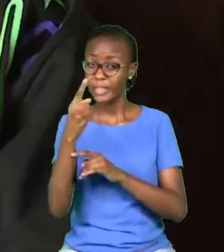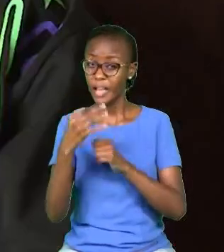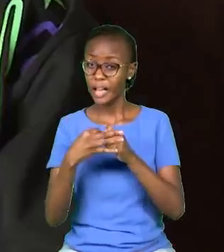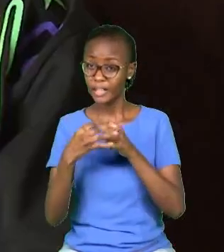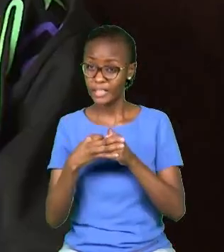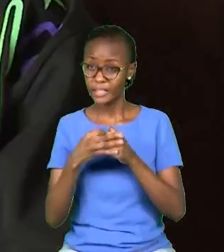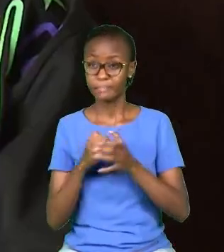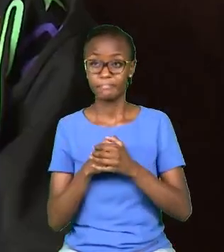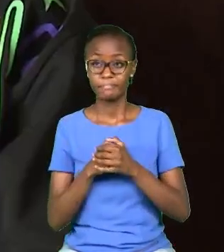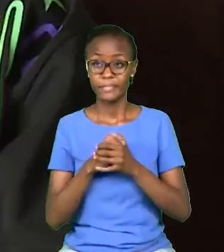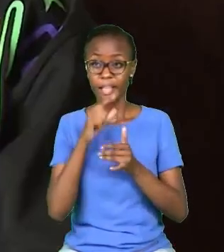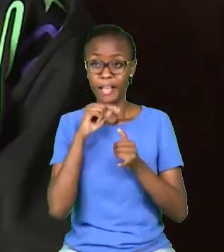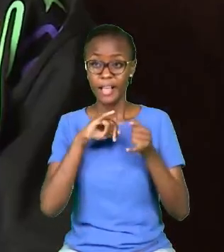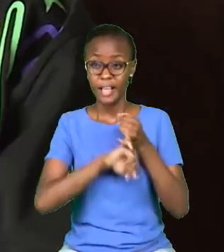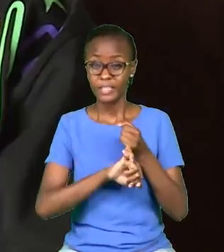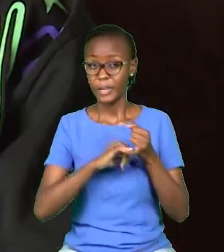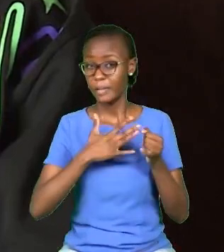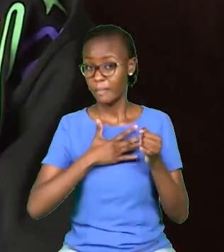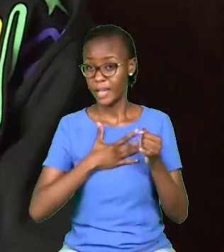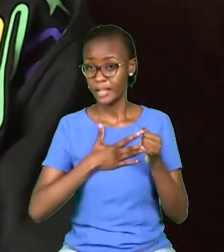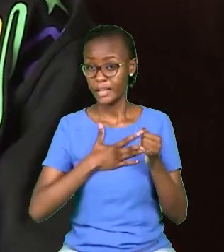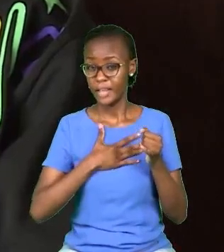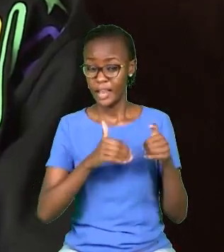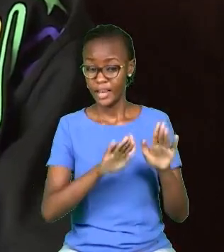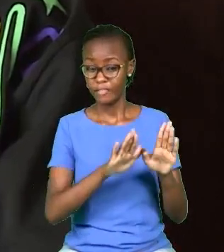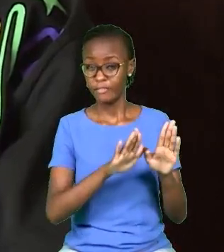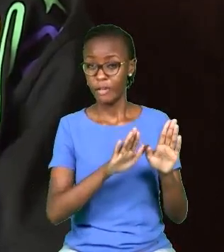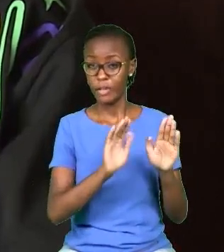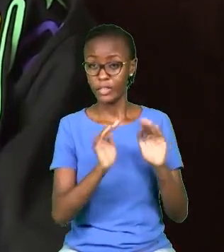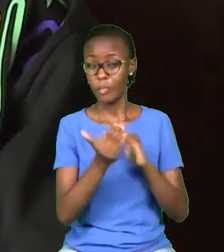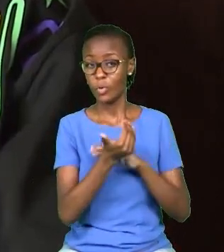31st August 2021. Bwanangu alitoka asubuhi akienda job kama kawaida